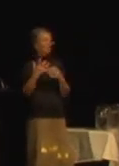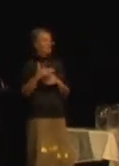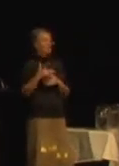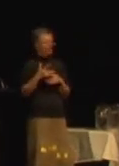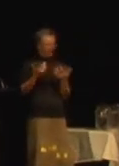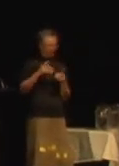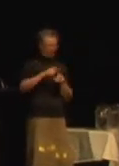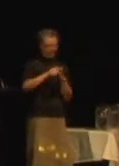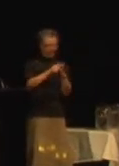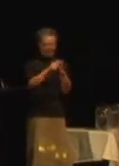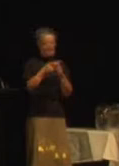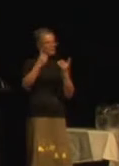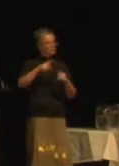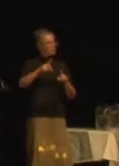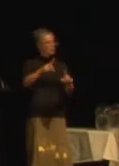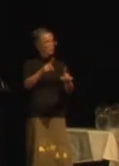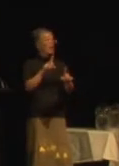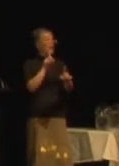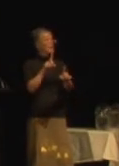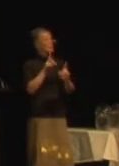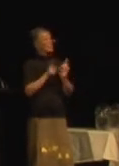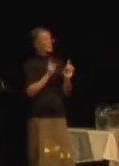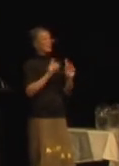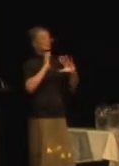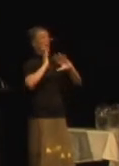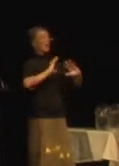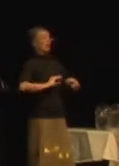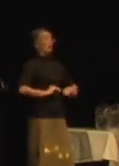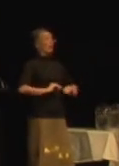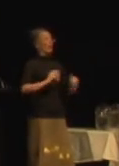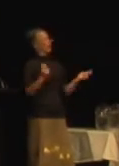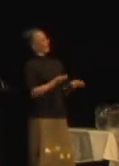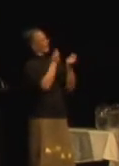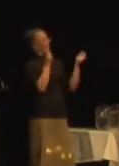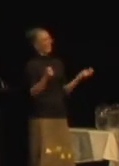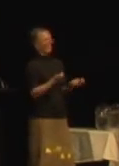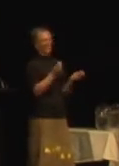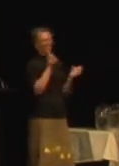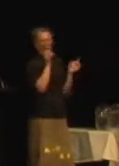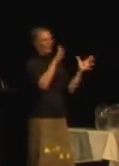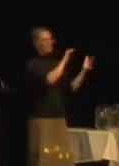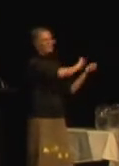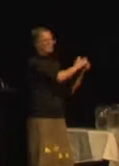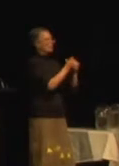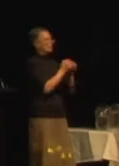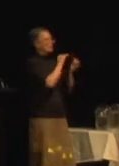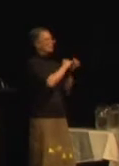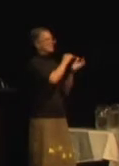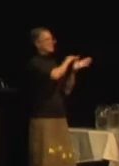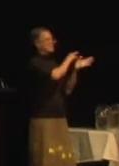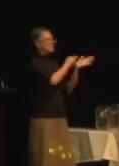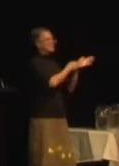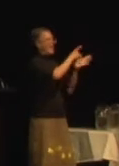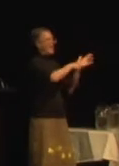is, however, frequent cause for celebration. Wonderful new content partners like the Sargent Gallery, Te Whare